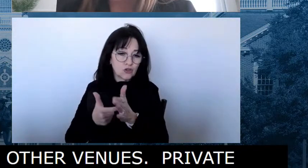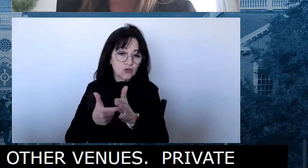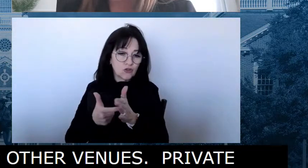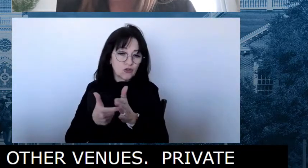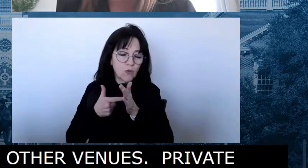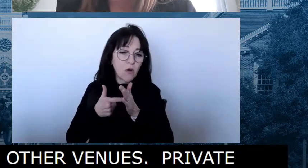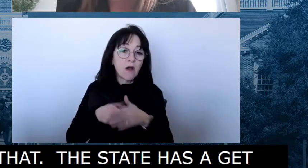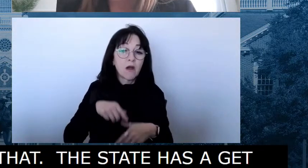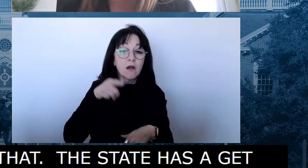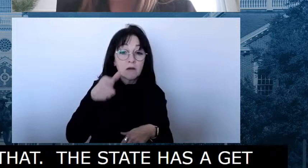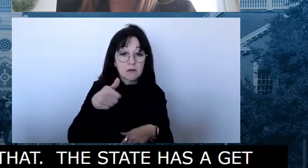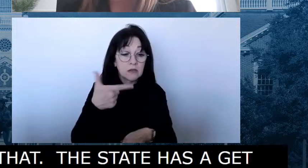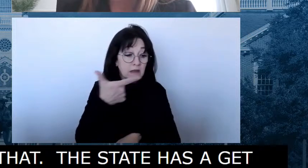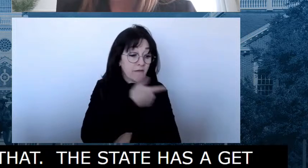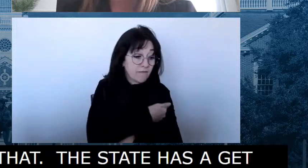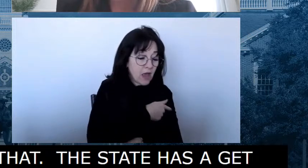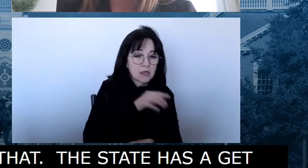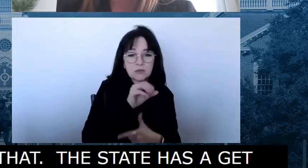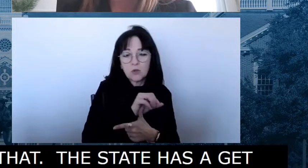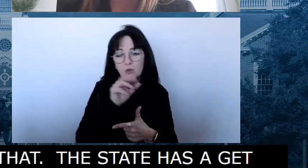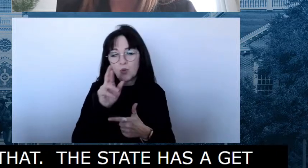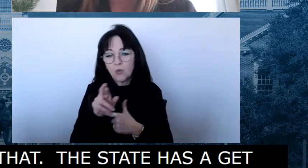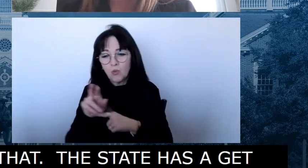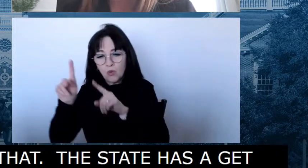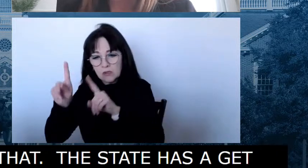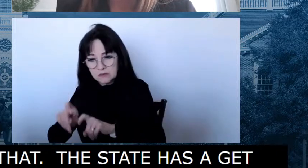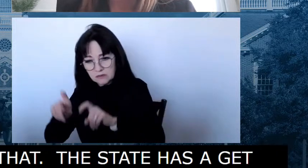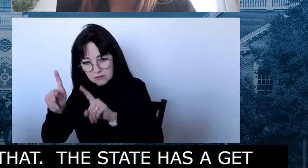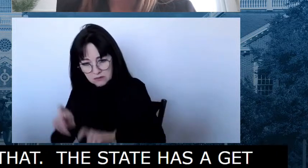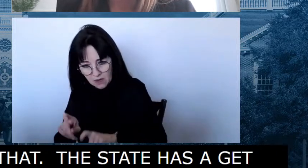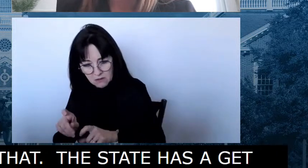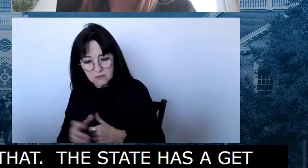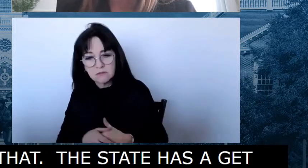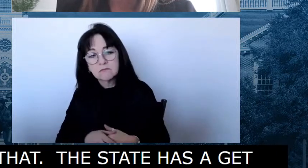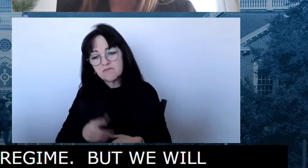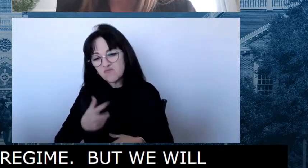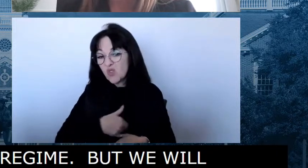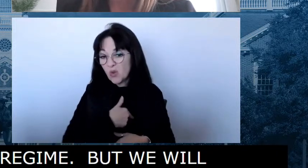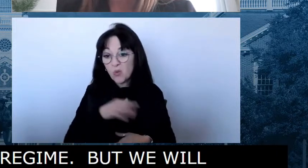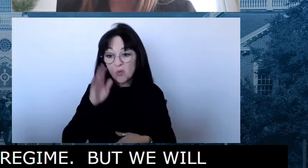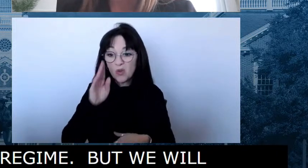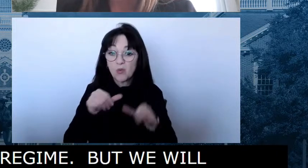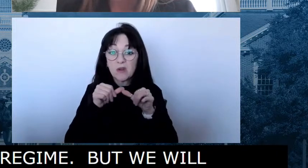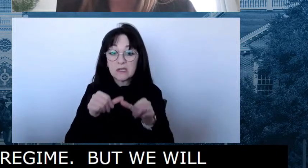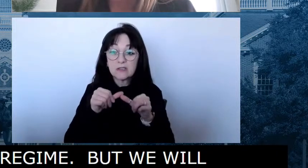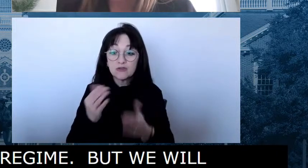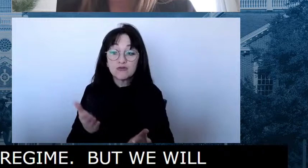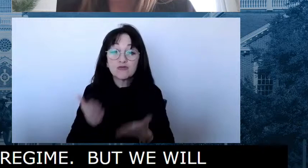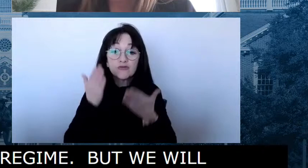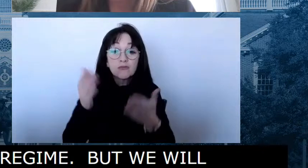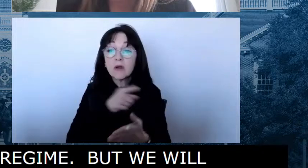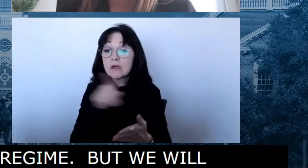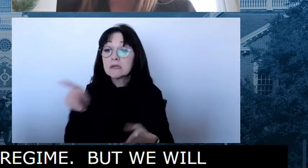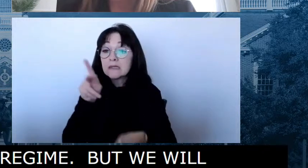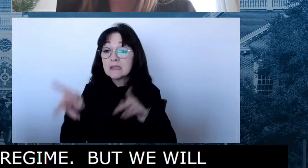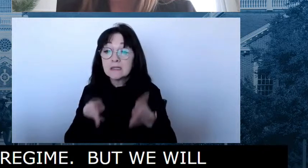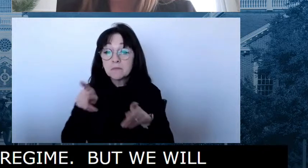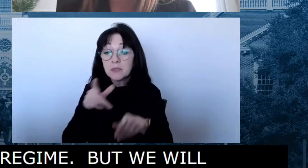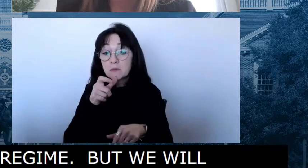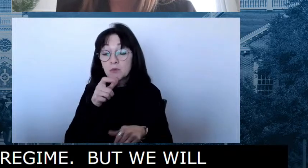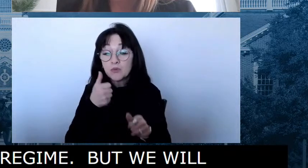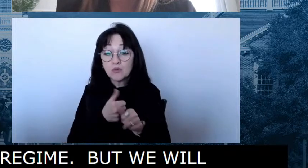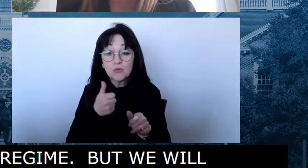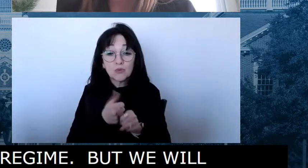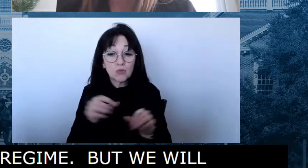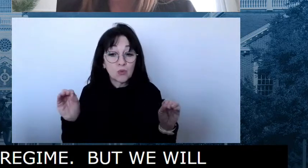regime, but we will continue to recommend folks that are not vaccinated to wear masks indoors